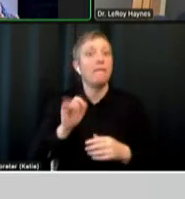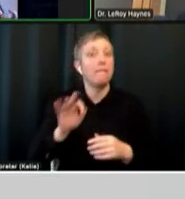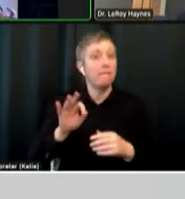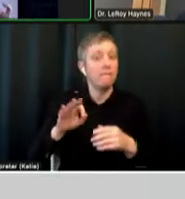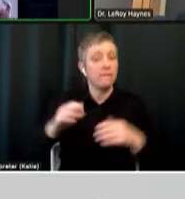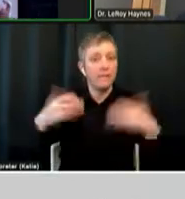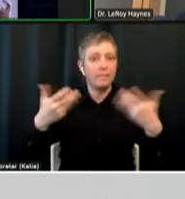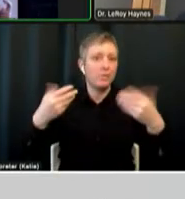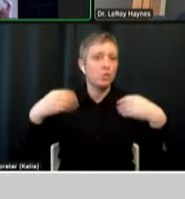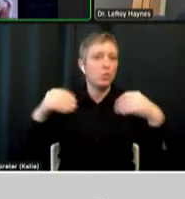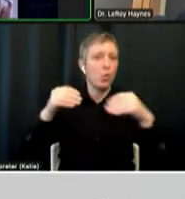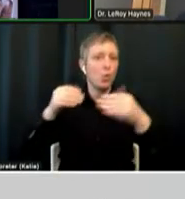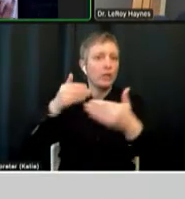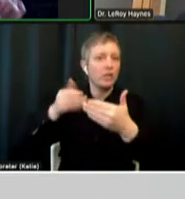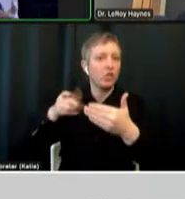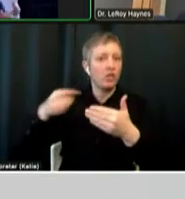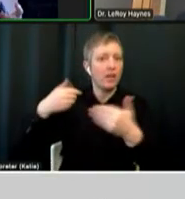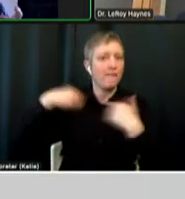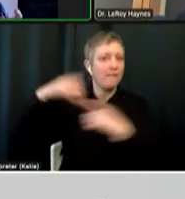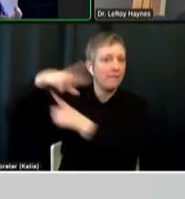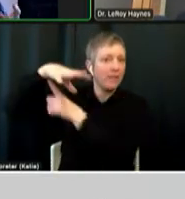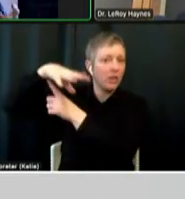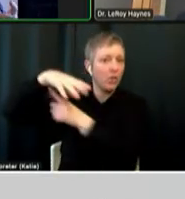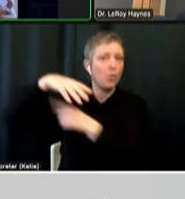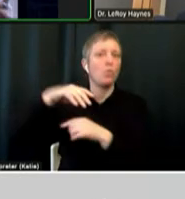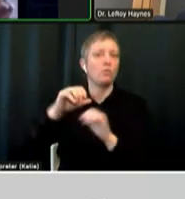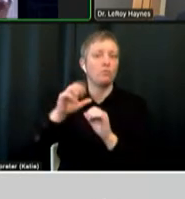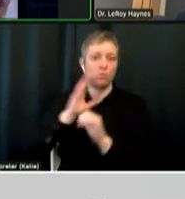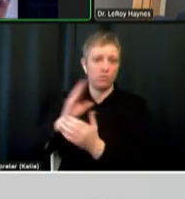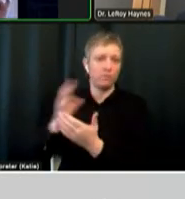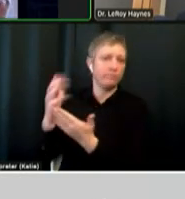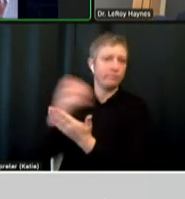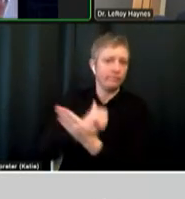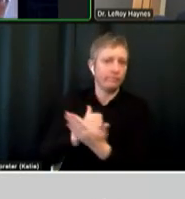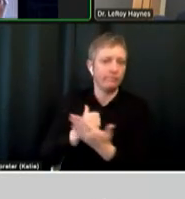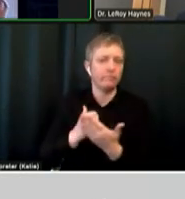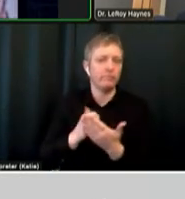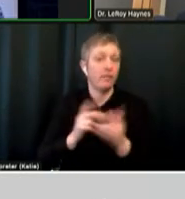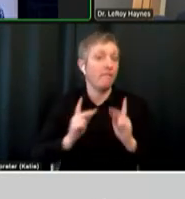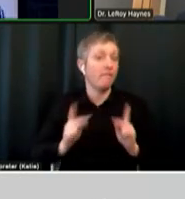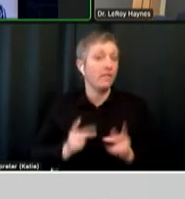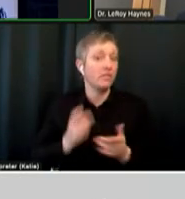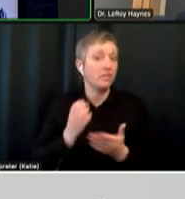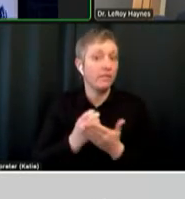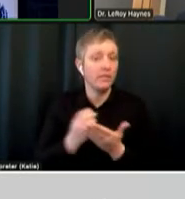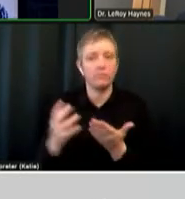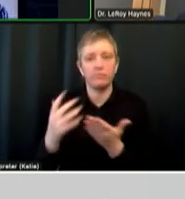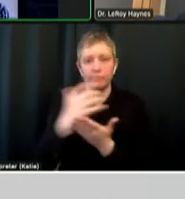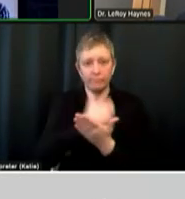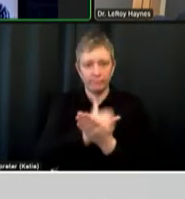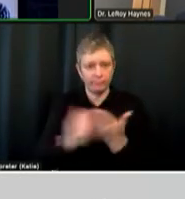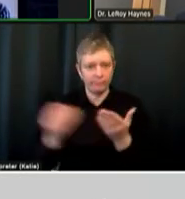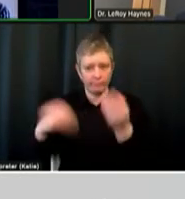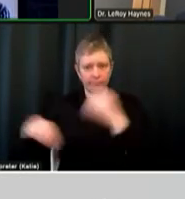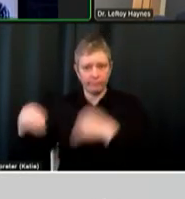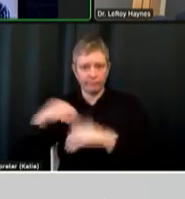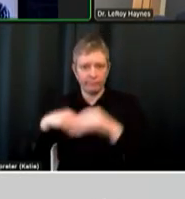video, whatever physical evidence is gathered by detectives. They will have all that